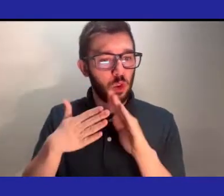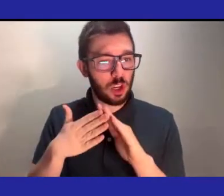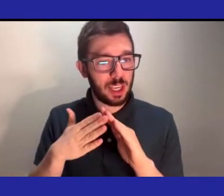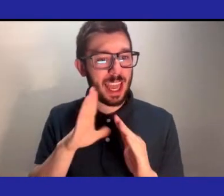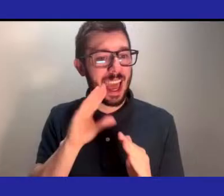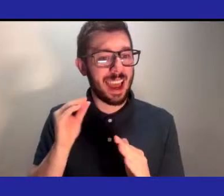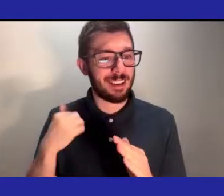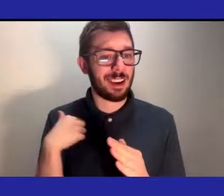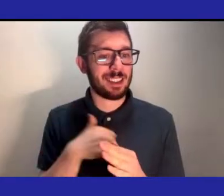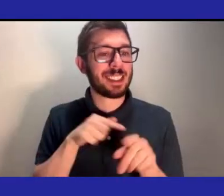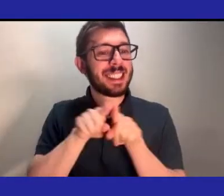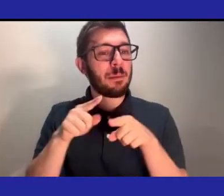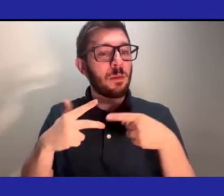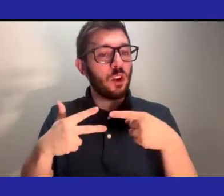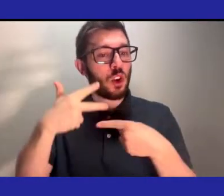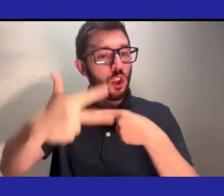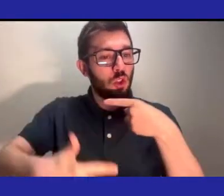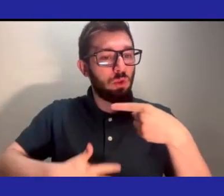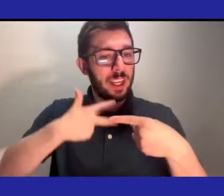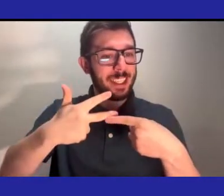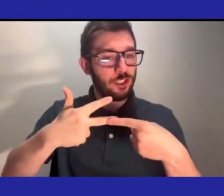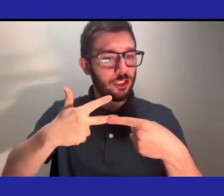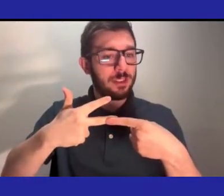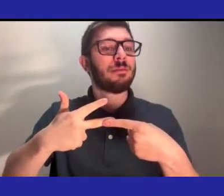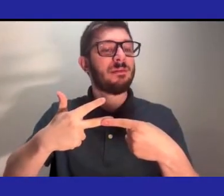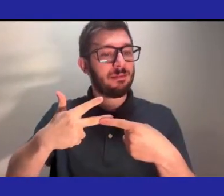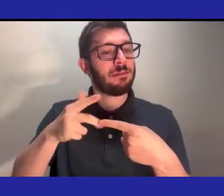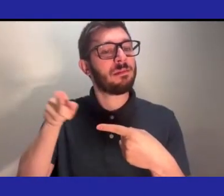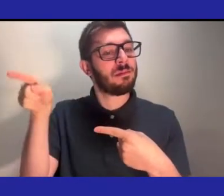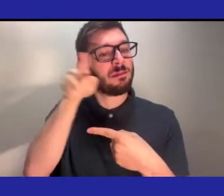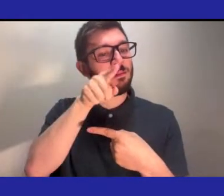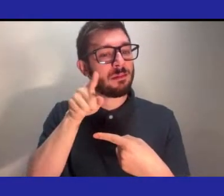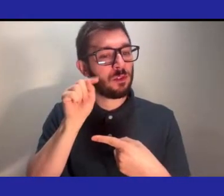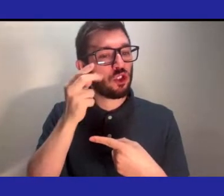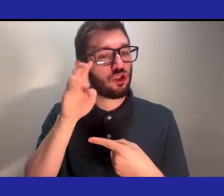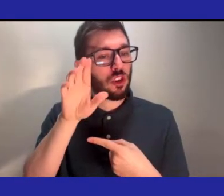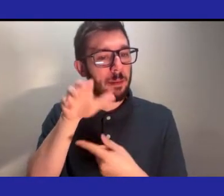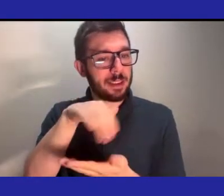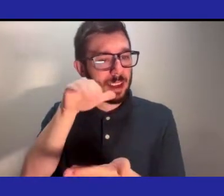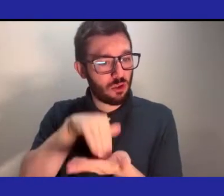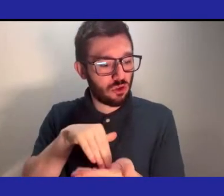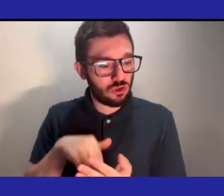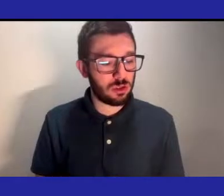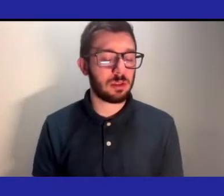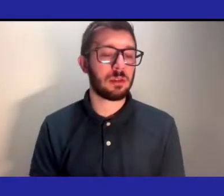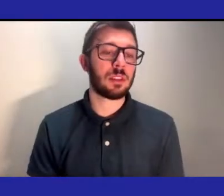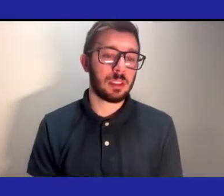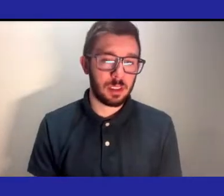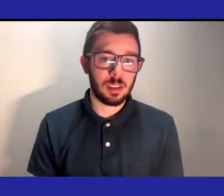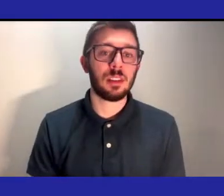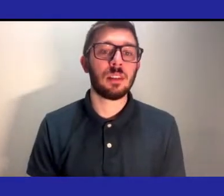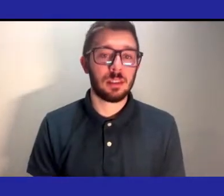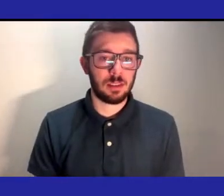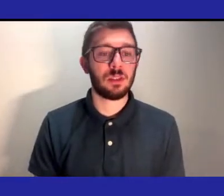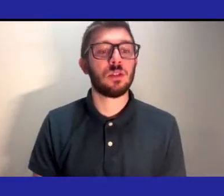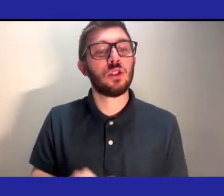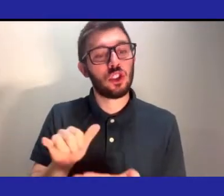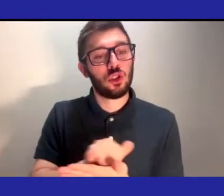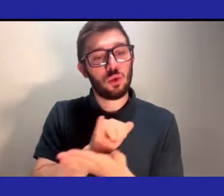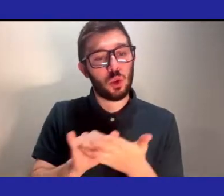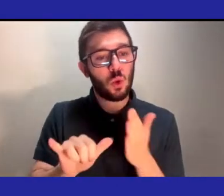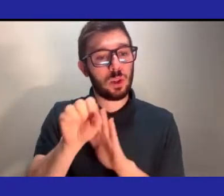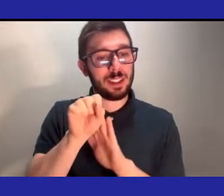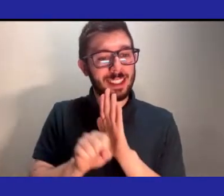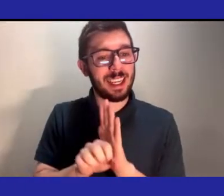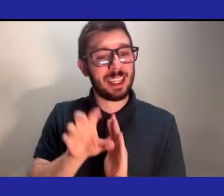as all the other trauma centers in the system. Now, the New York State Department of Health accepts the American College of